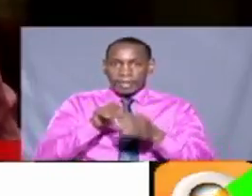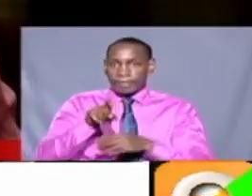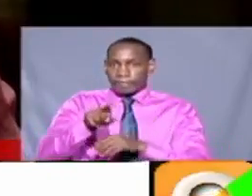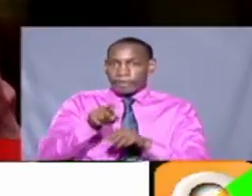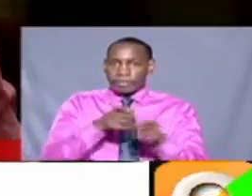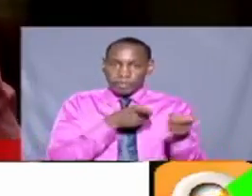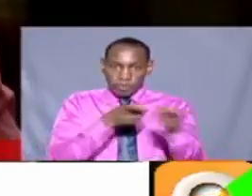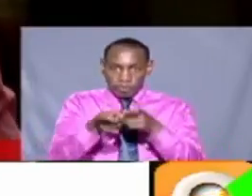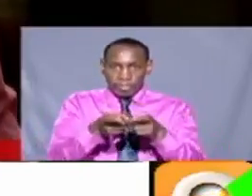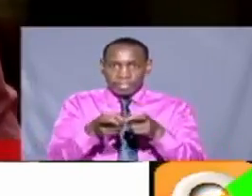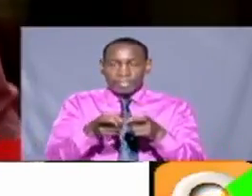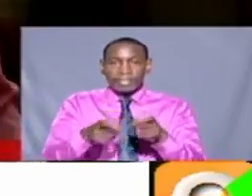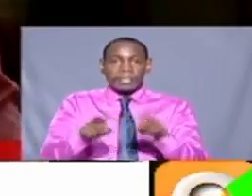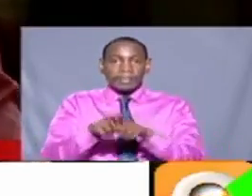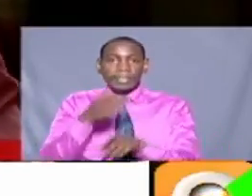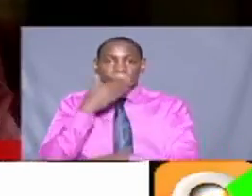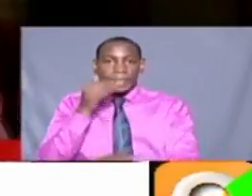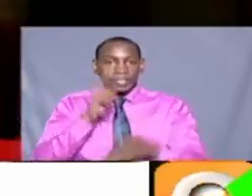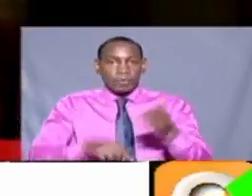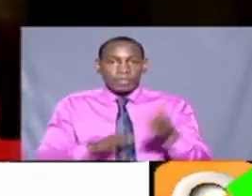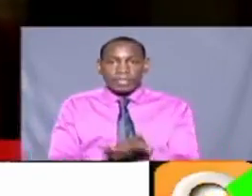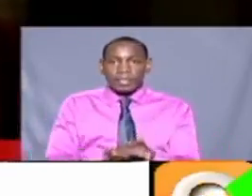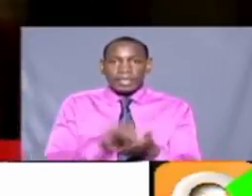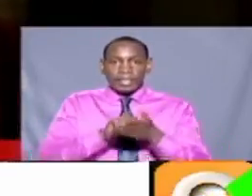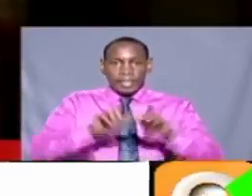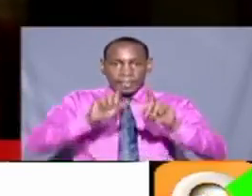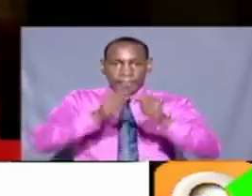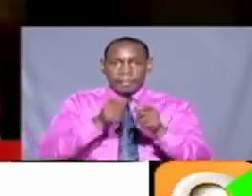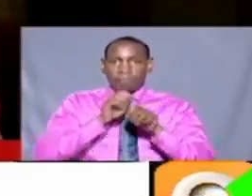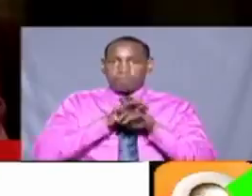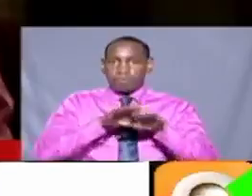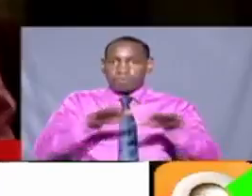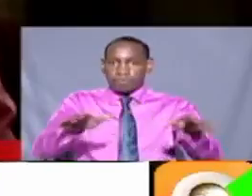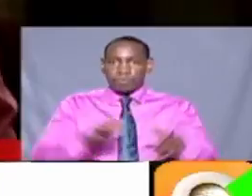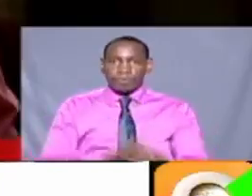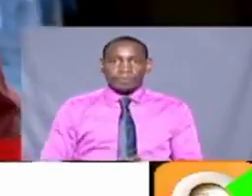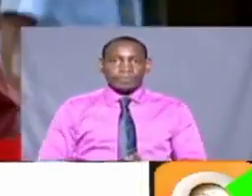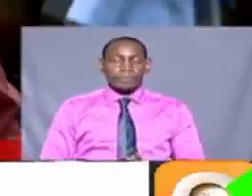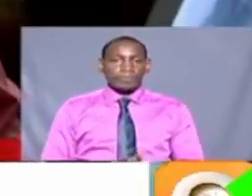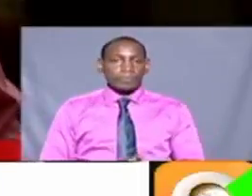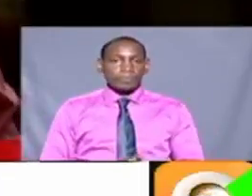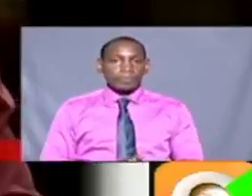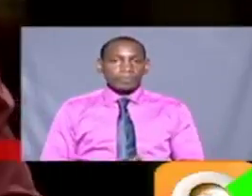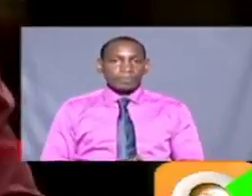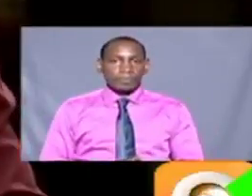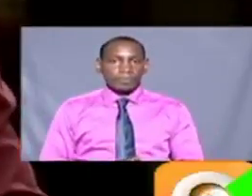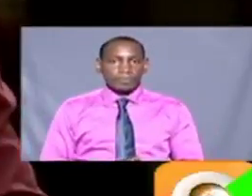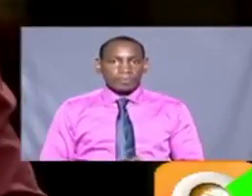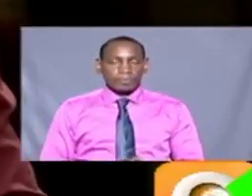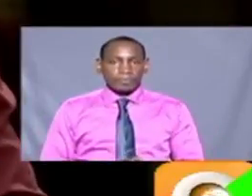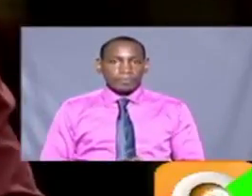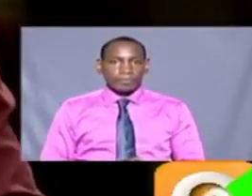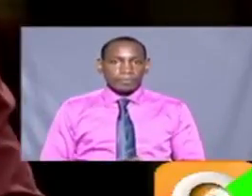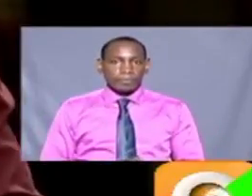virus at bay, or better, break the transmission chain. Stephen Letos, Citizen TV, Nairobi.